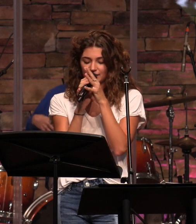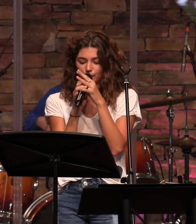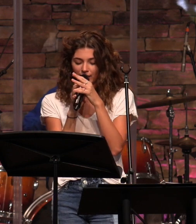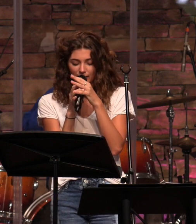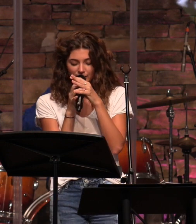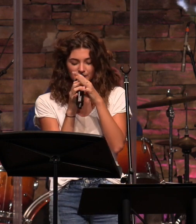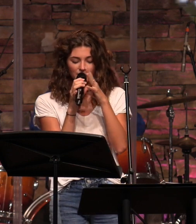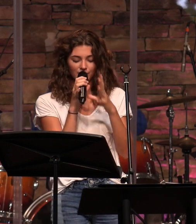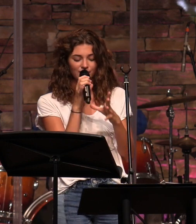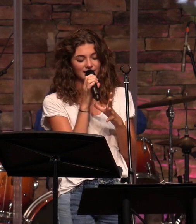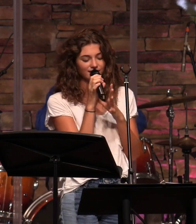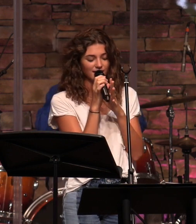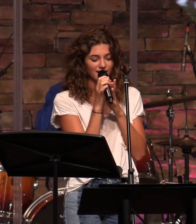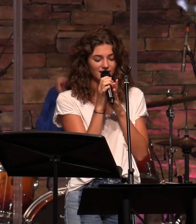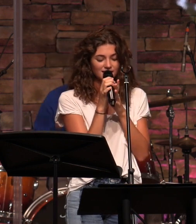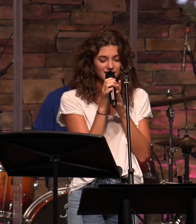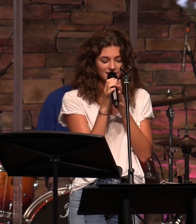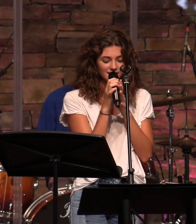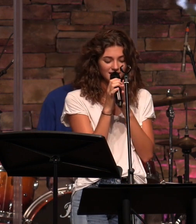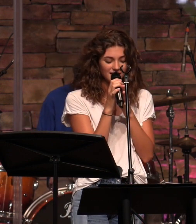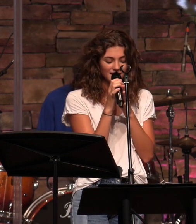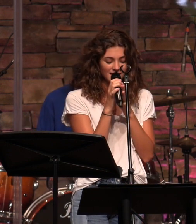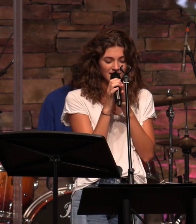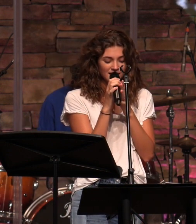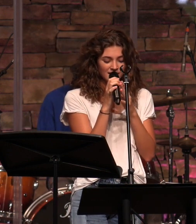your mercy and your power Is perfect, Father